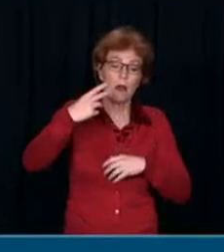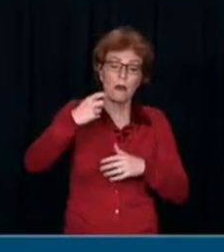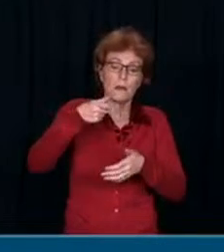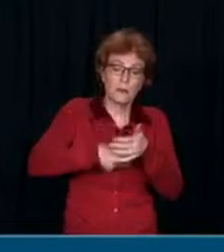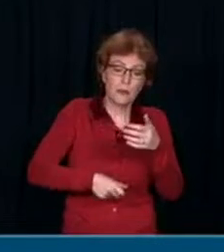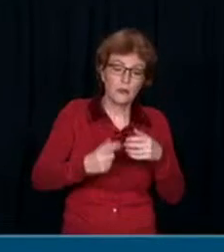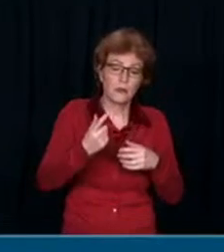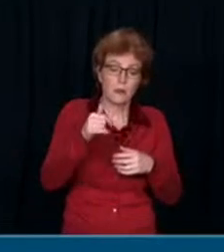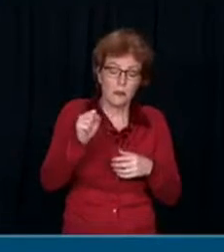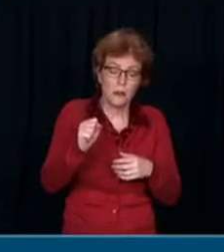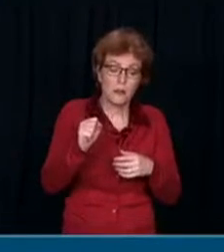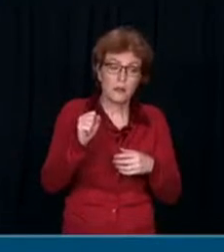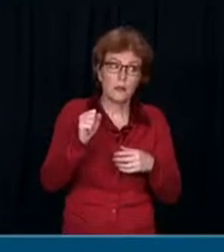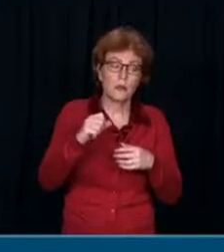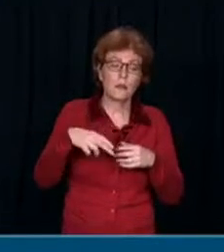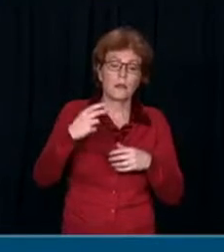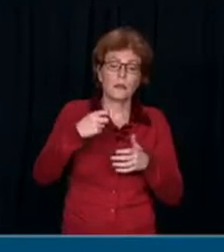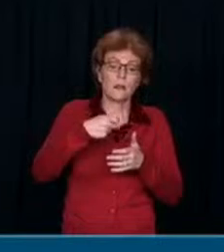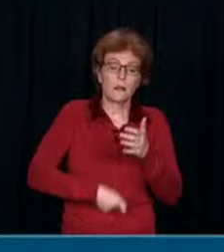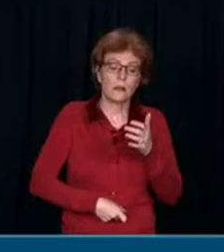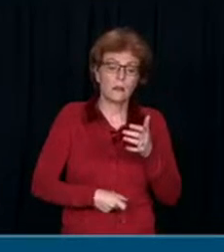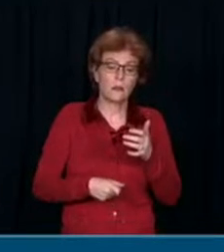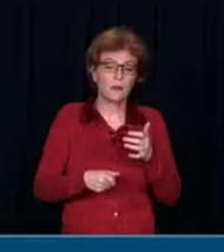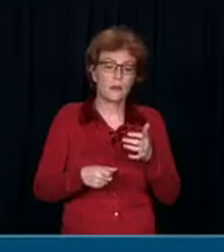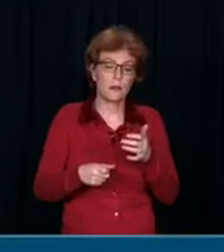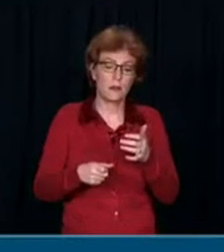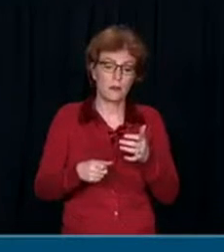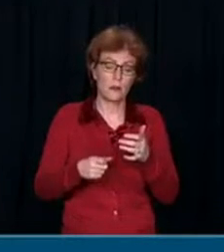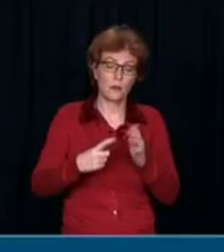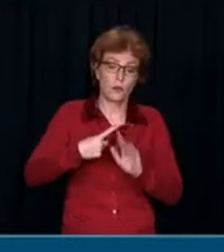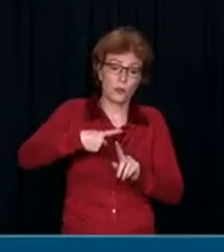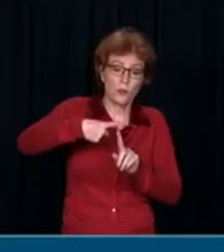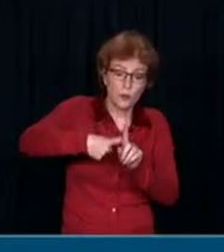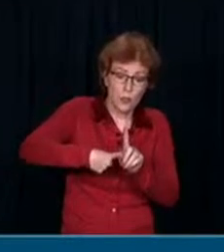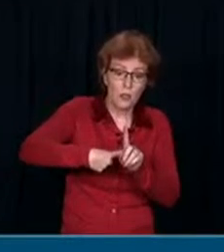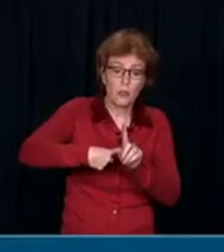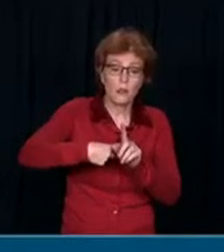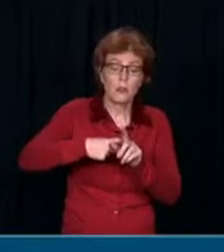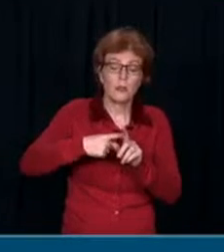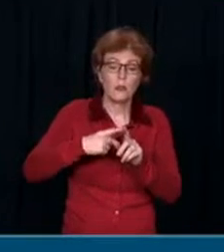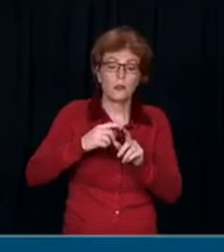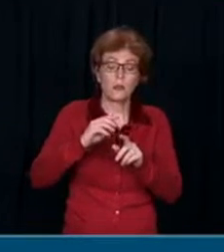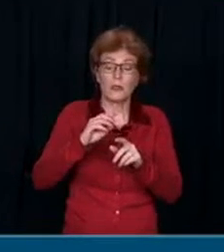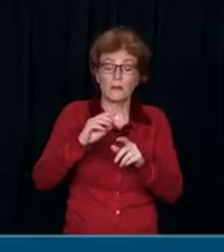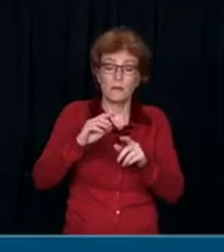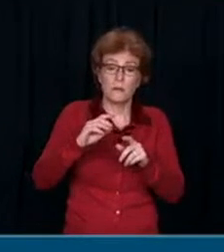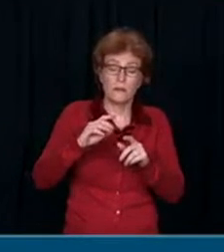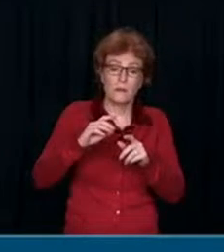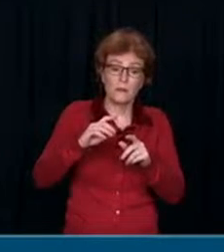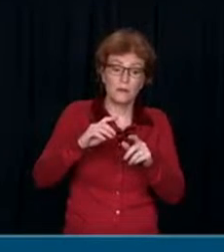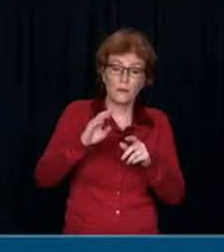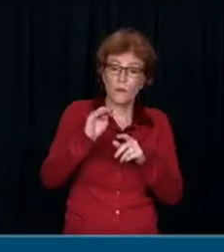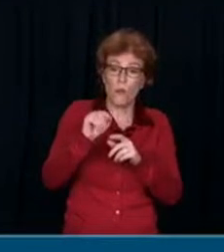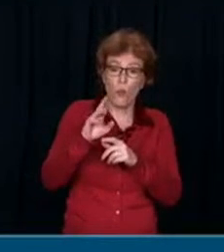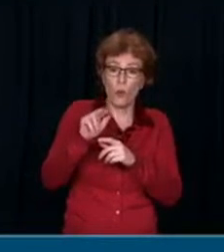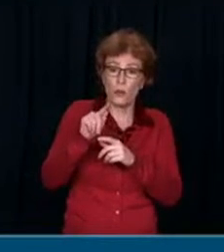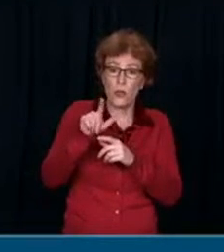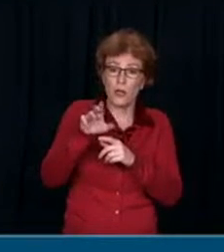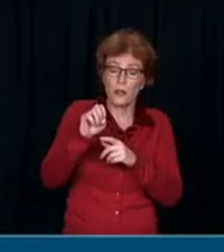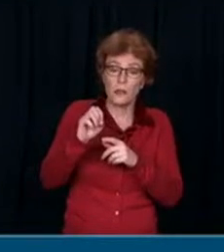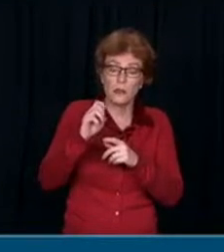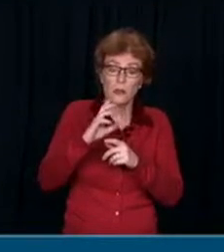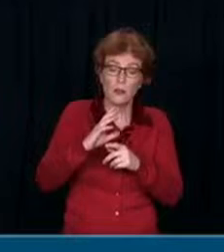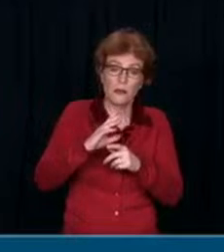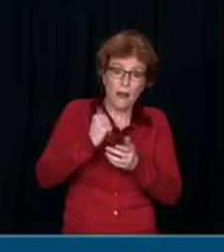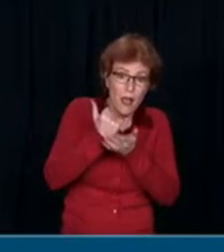gas, the high prices of rent and mortgages. And what's the relief?